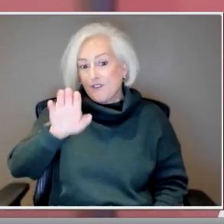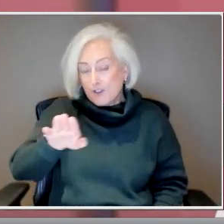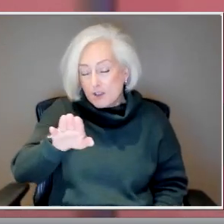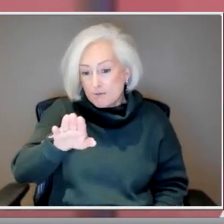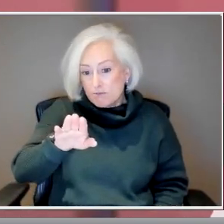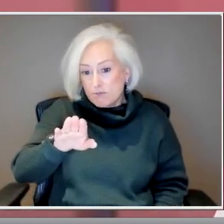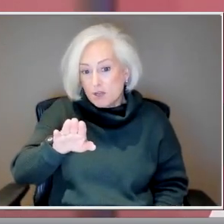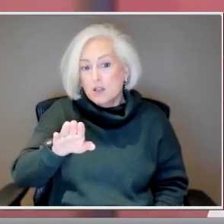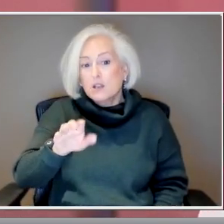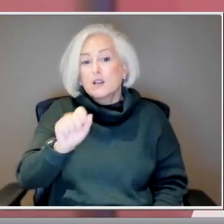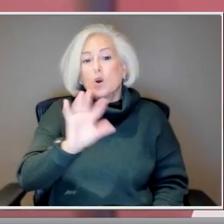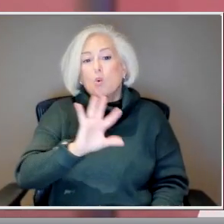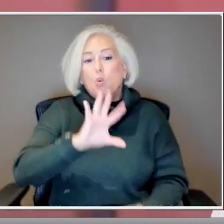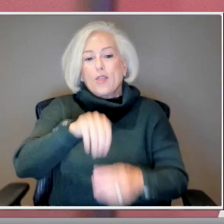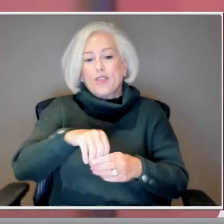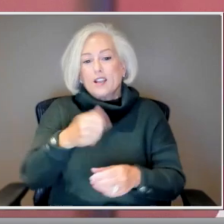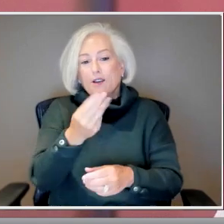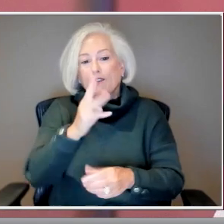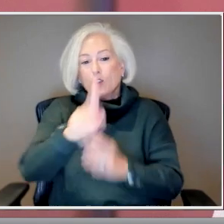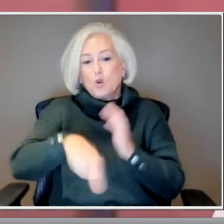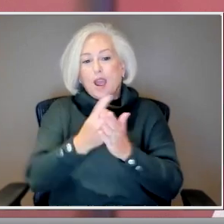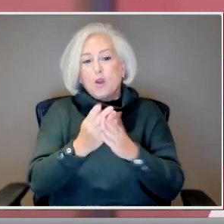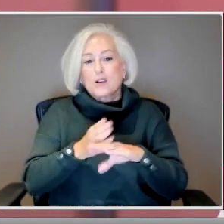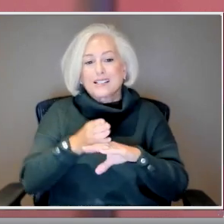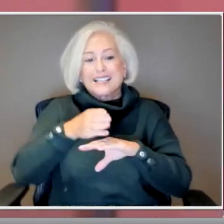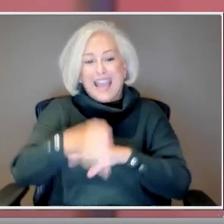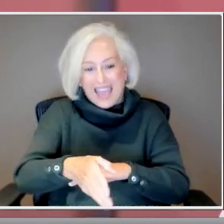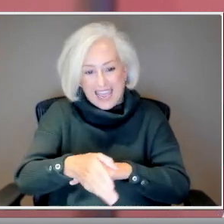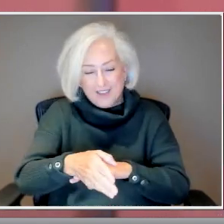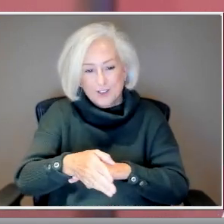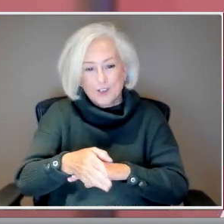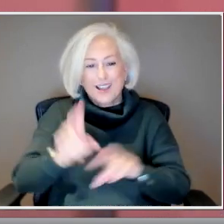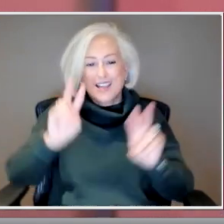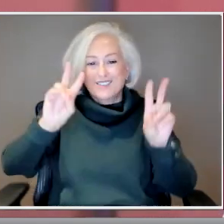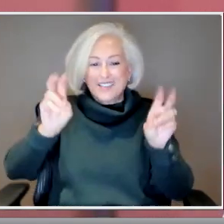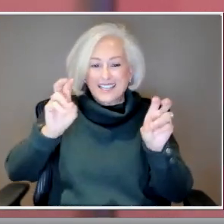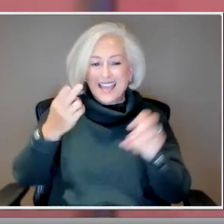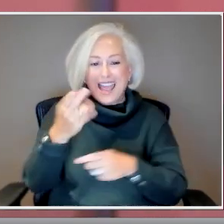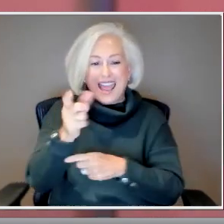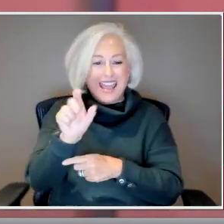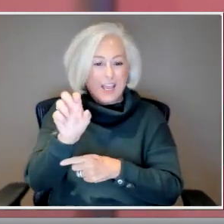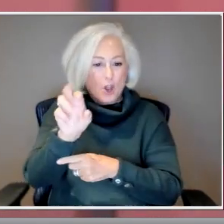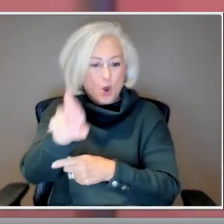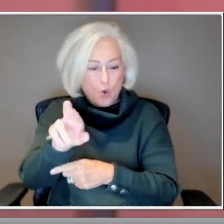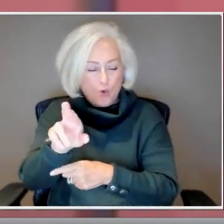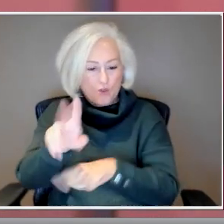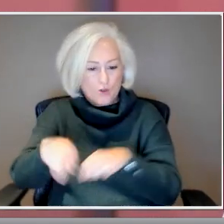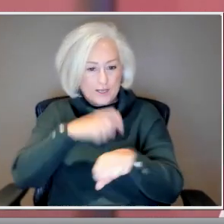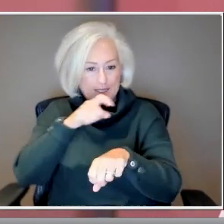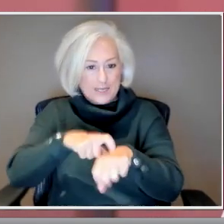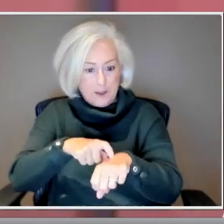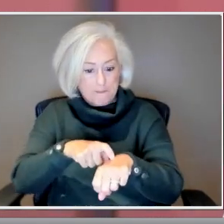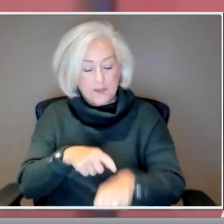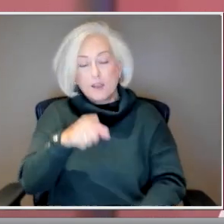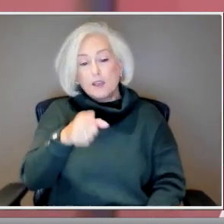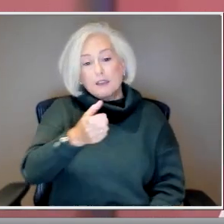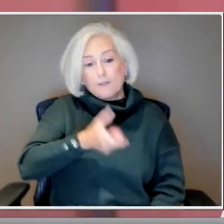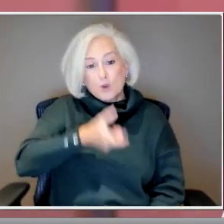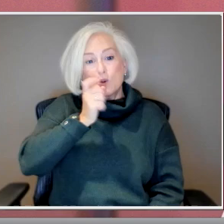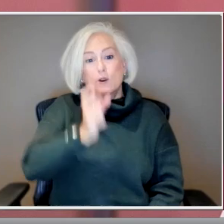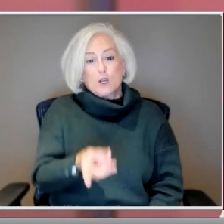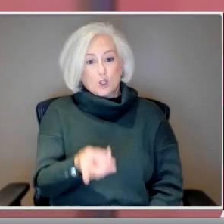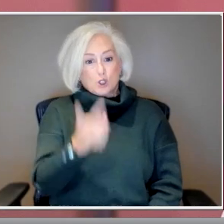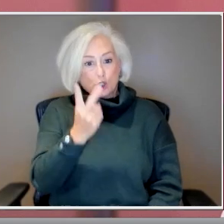of, for lack of a better word, hangover period. And if you just had 2 drinks, your risk of having AFib